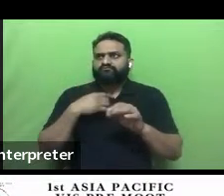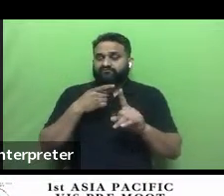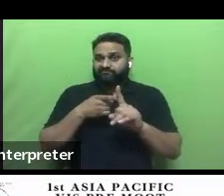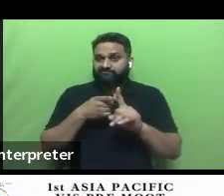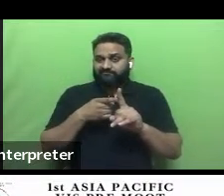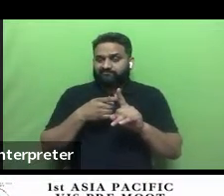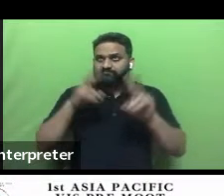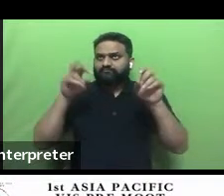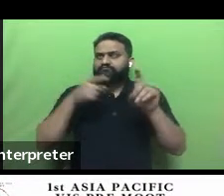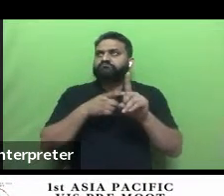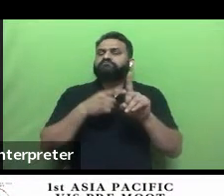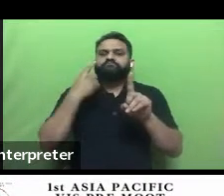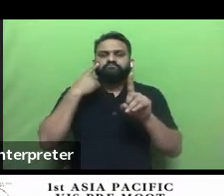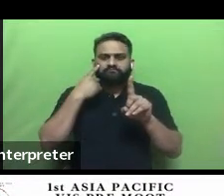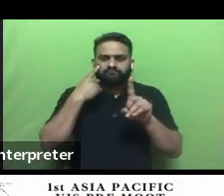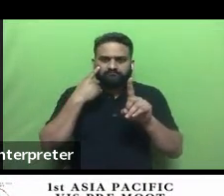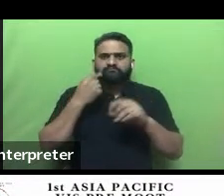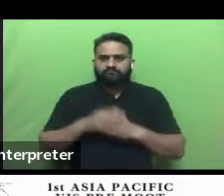matter?